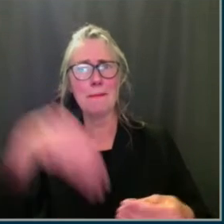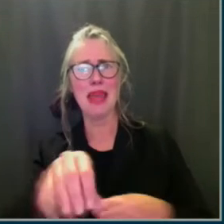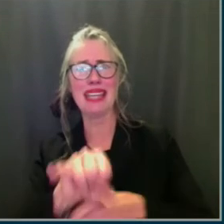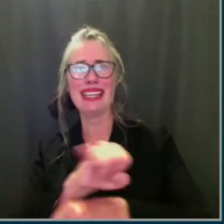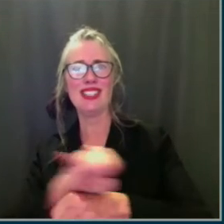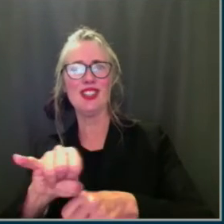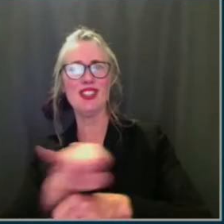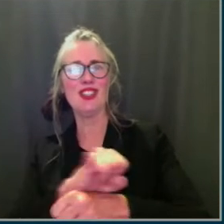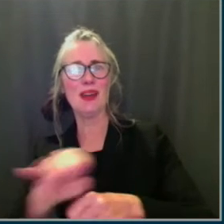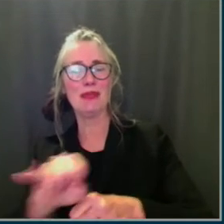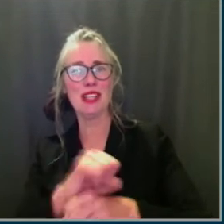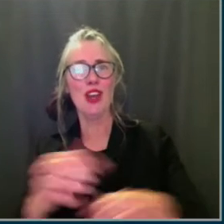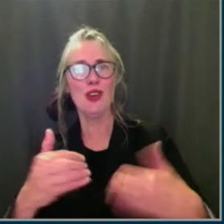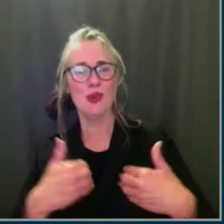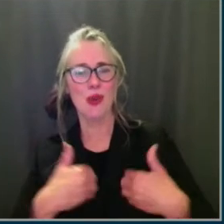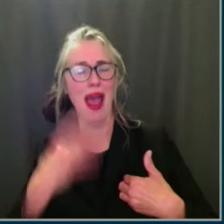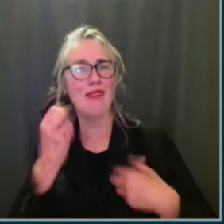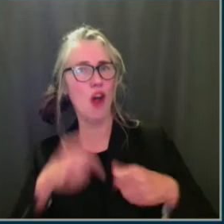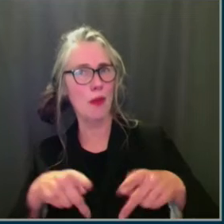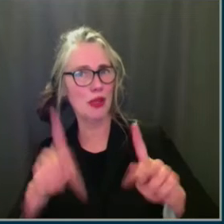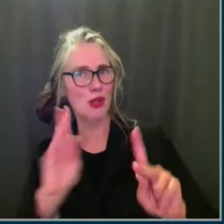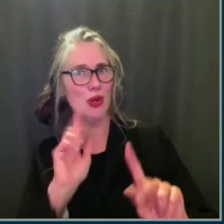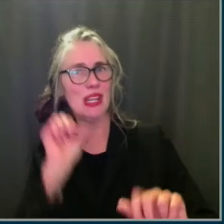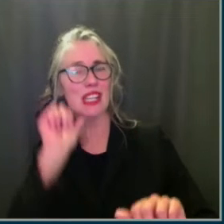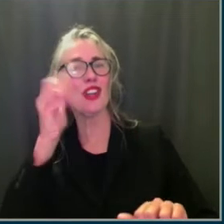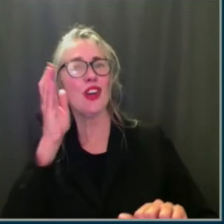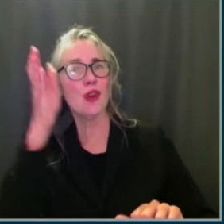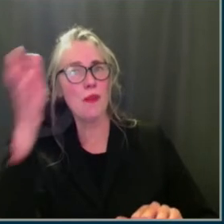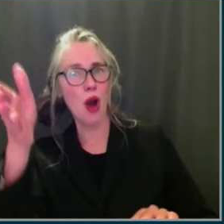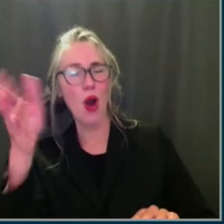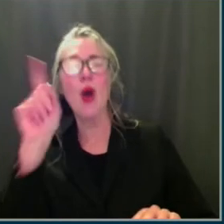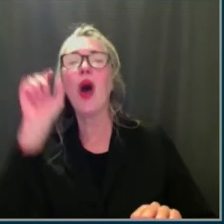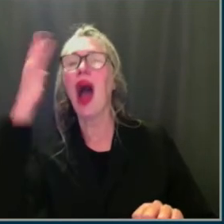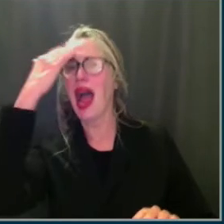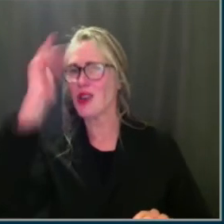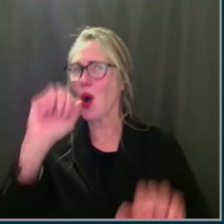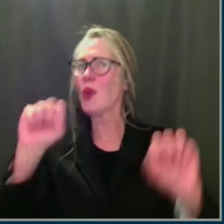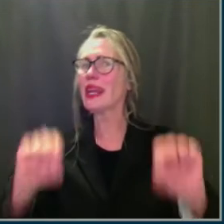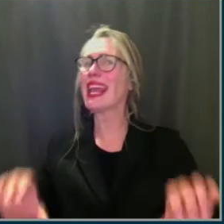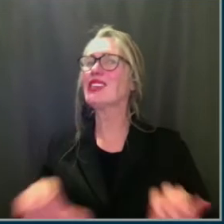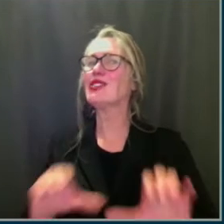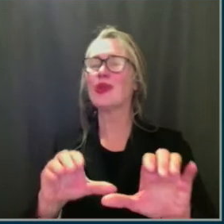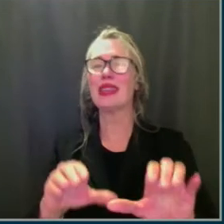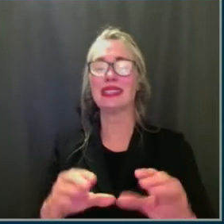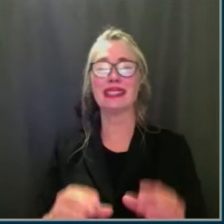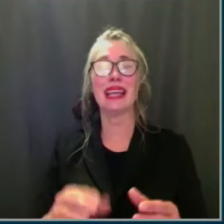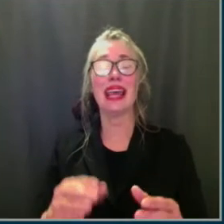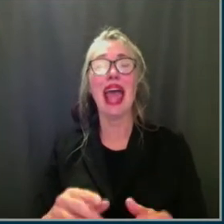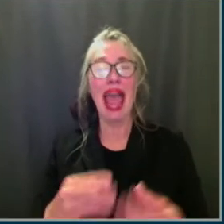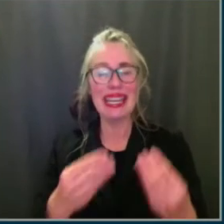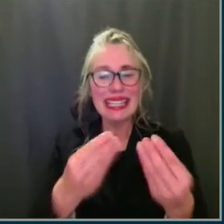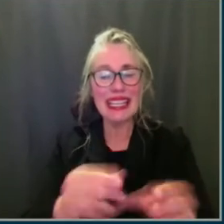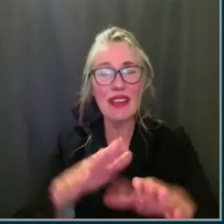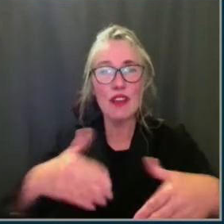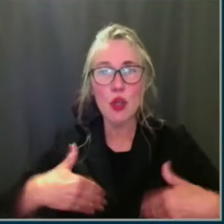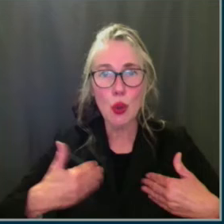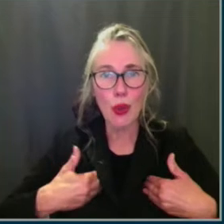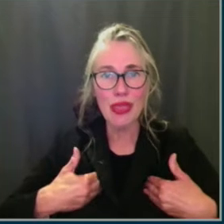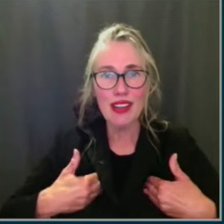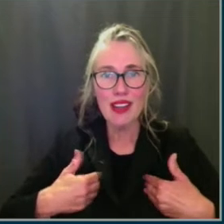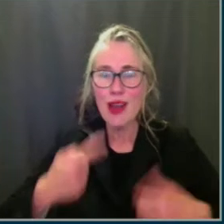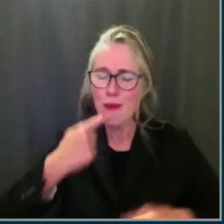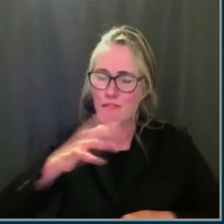tomorrow. I know that we can do all these things and support our youth with the promise of education, because in my own life,